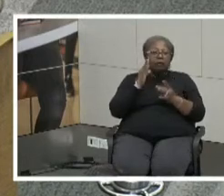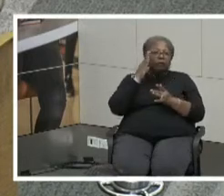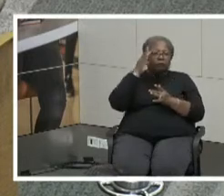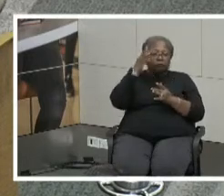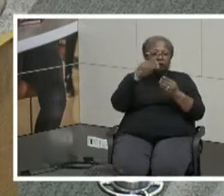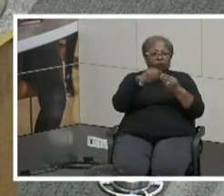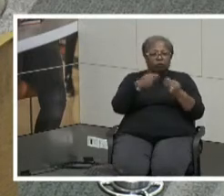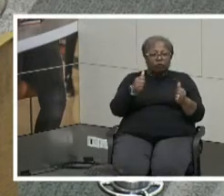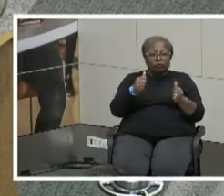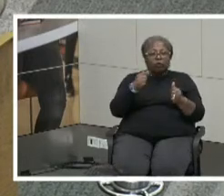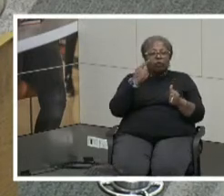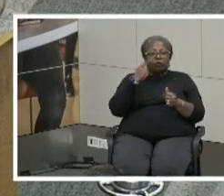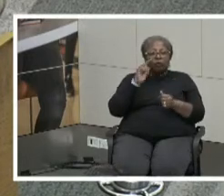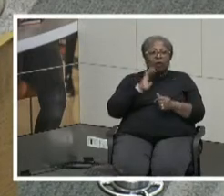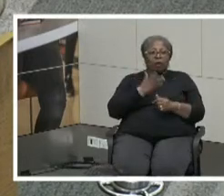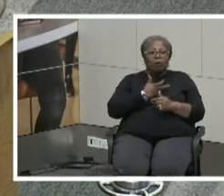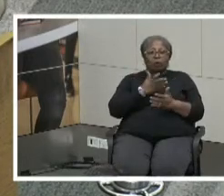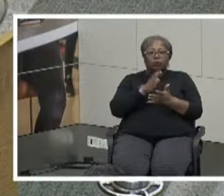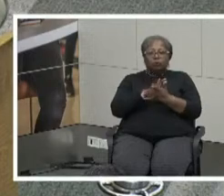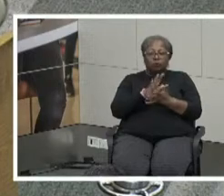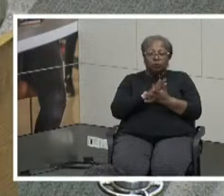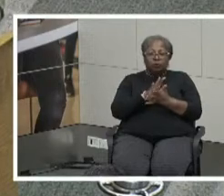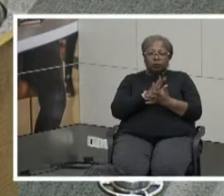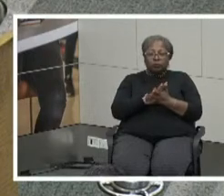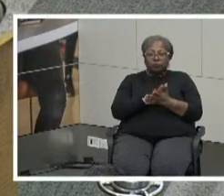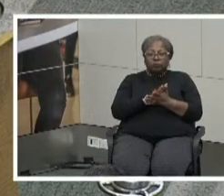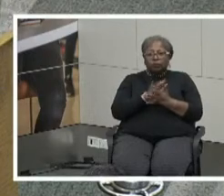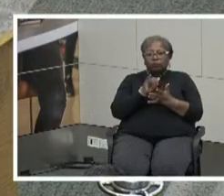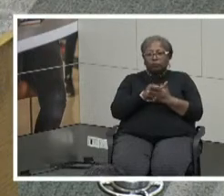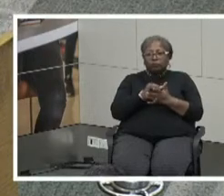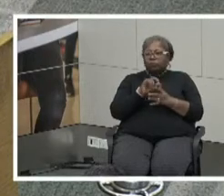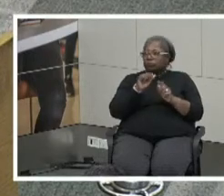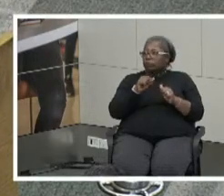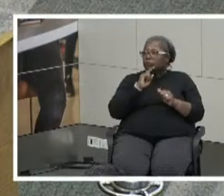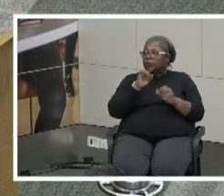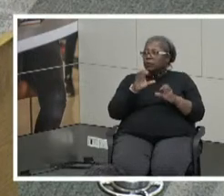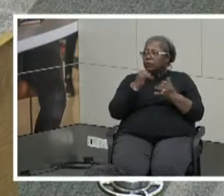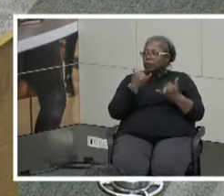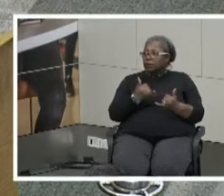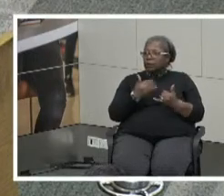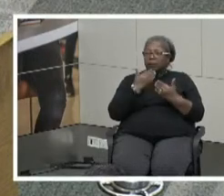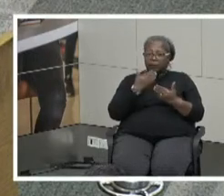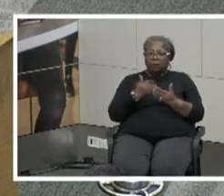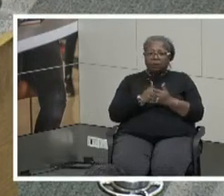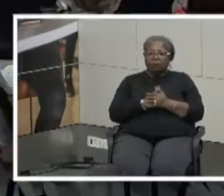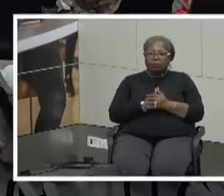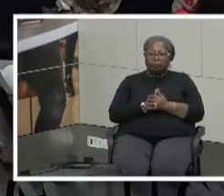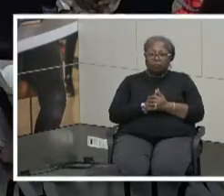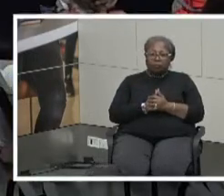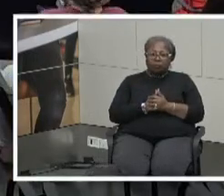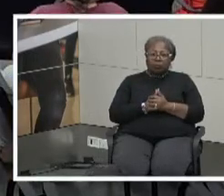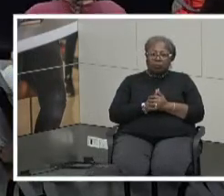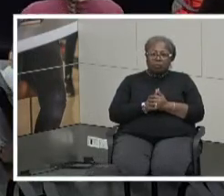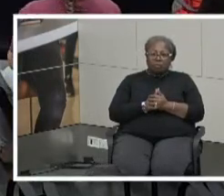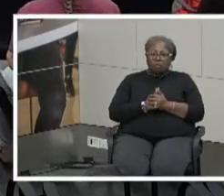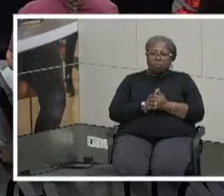solutions for the well-being of our schools this survey thank